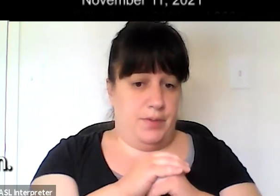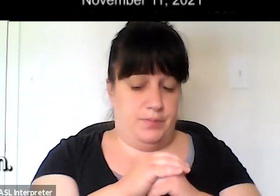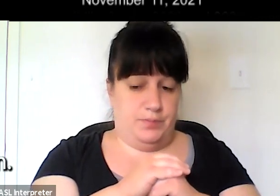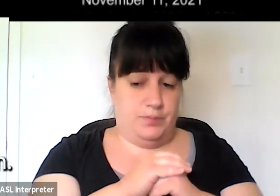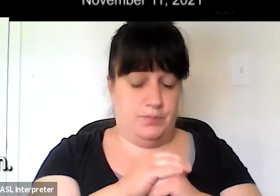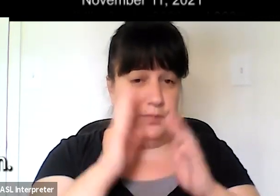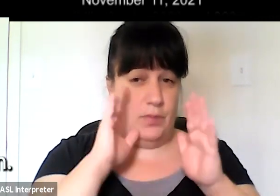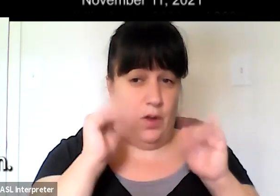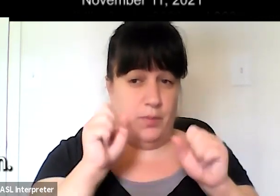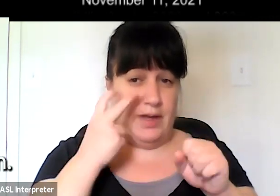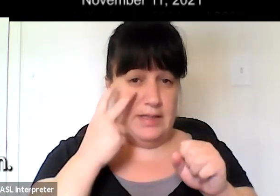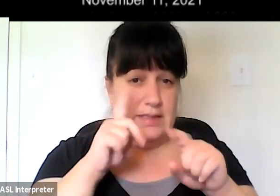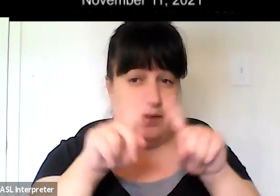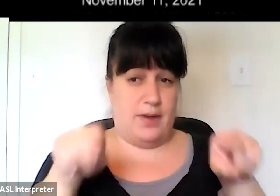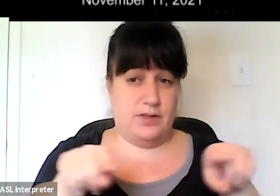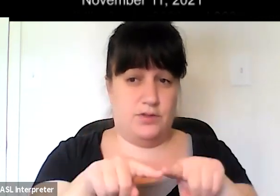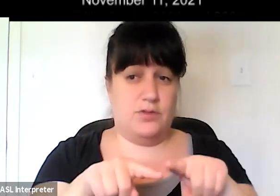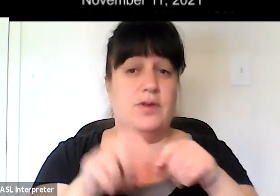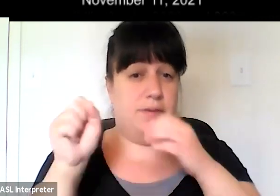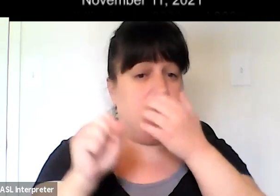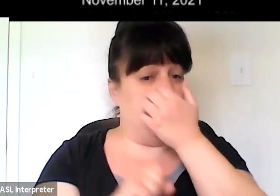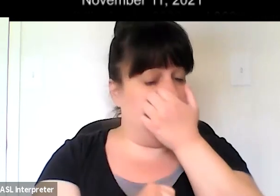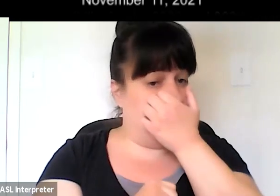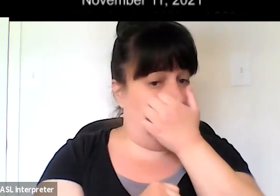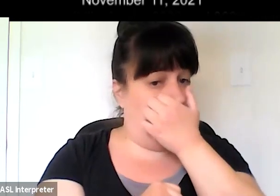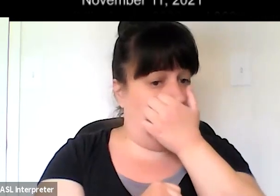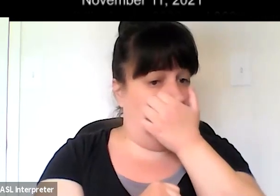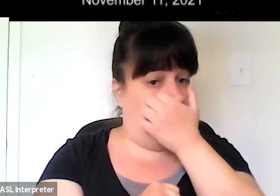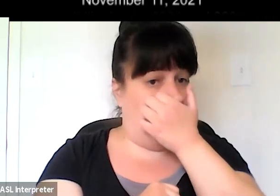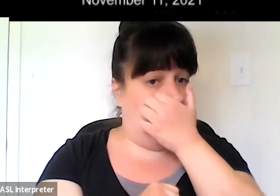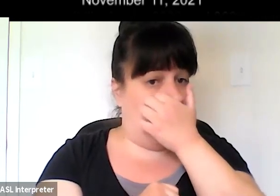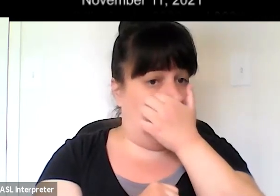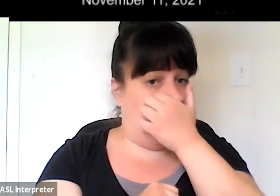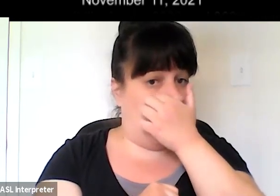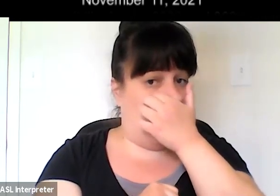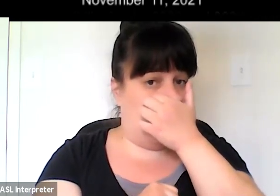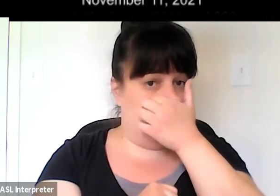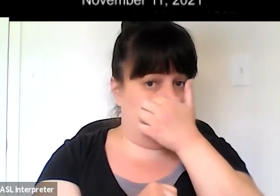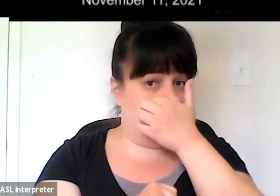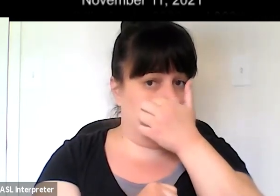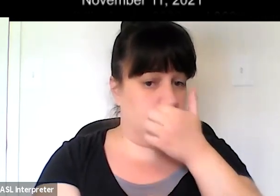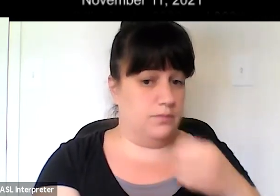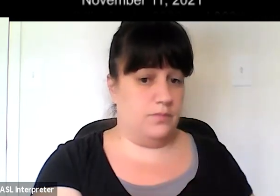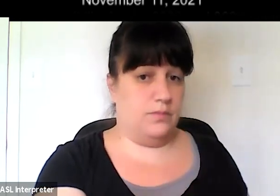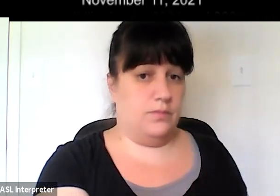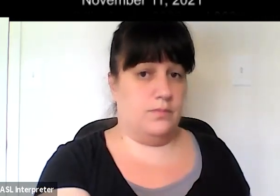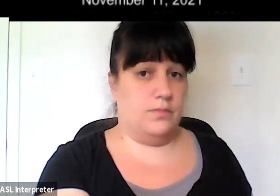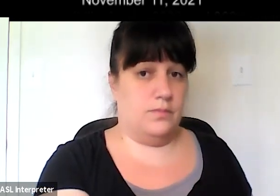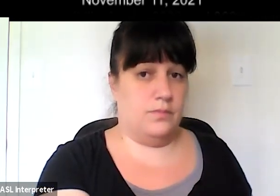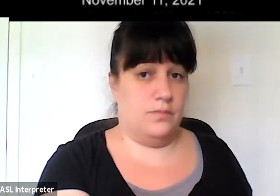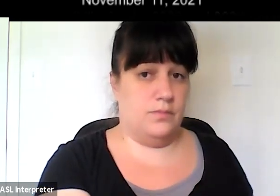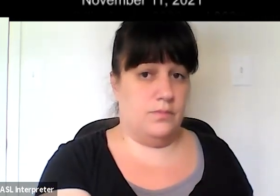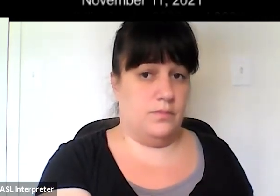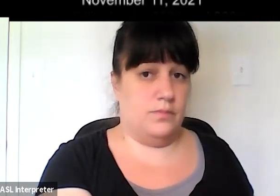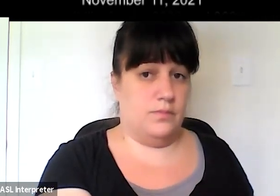I hope you guys can see my screen. Yes, we can. All right. So hi, everyone.